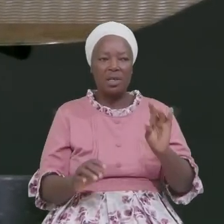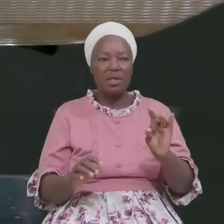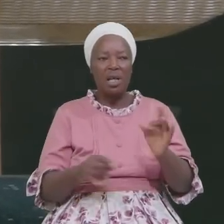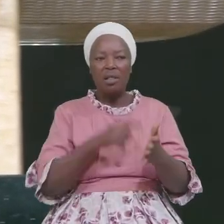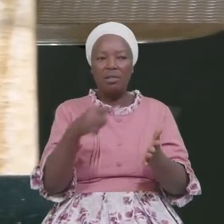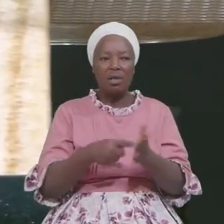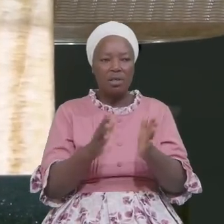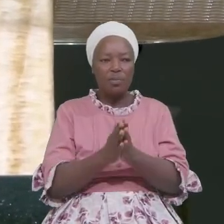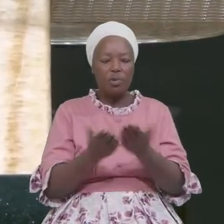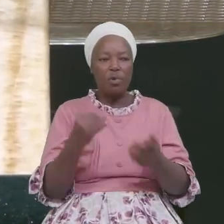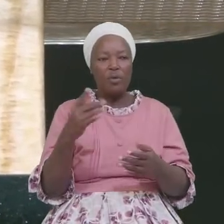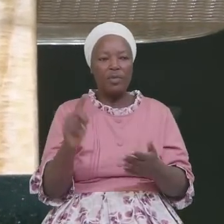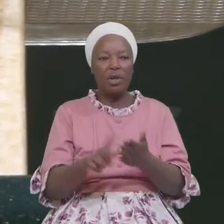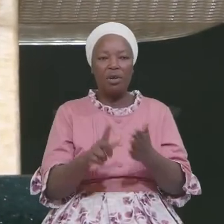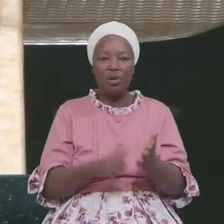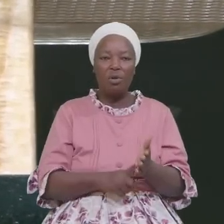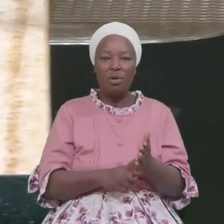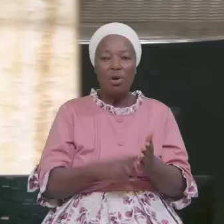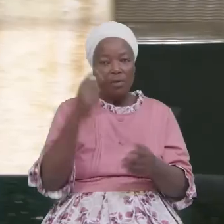this book of the law